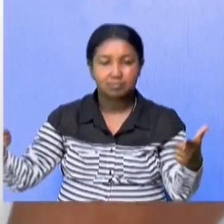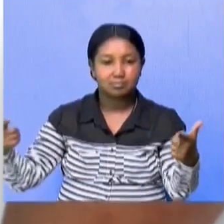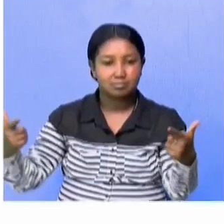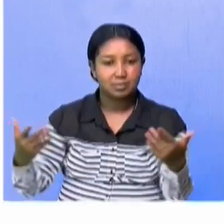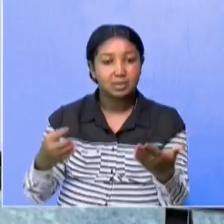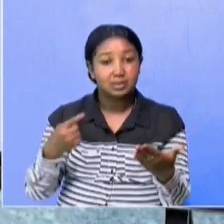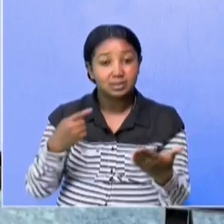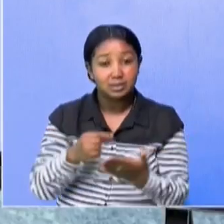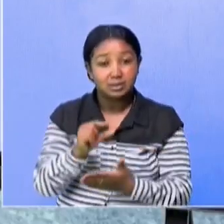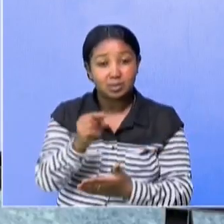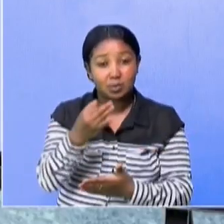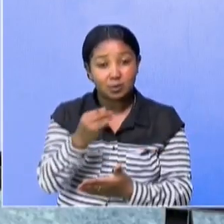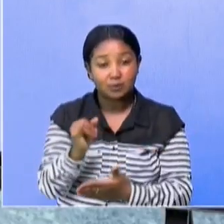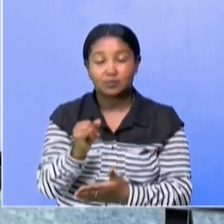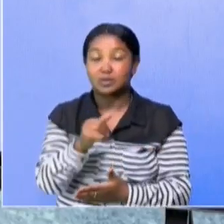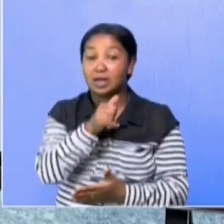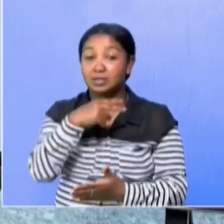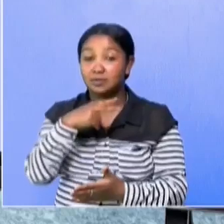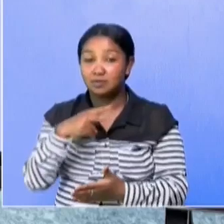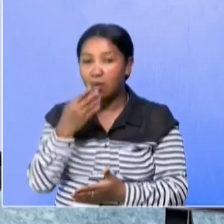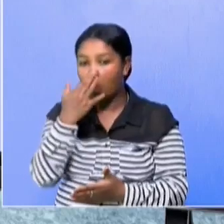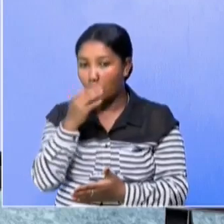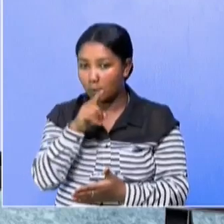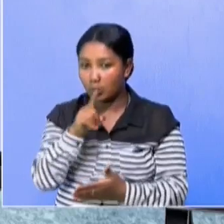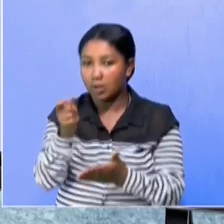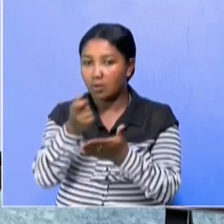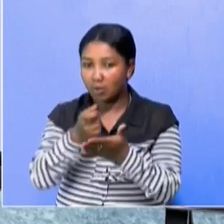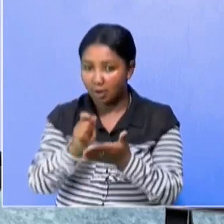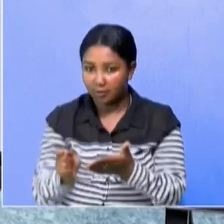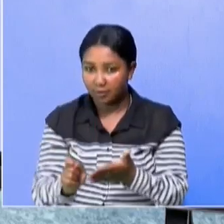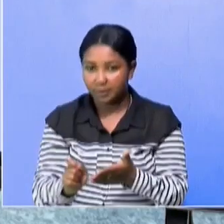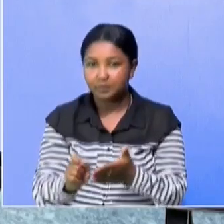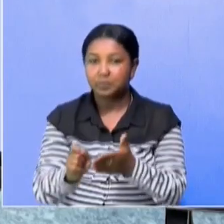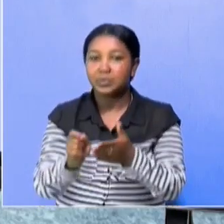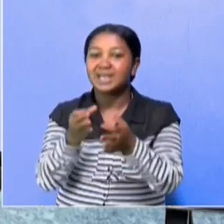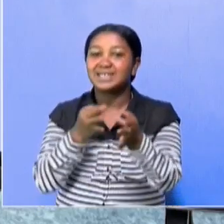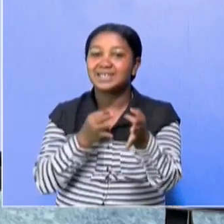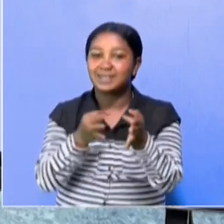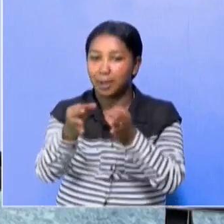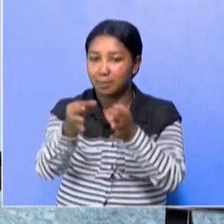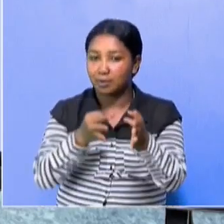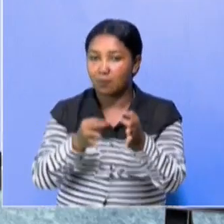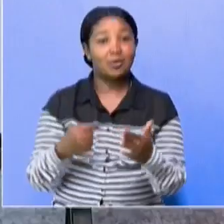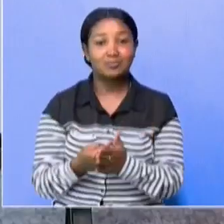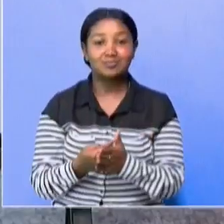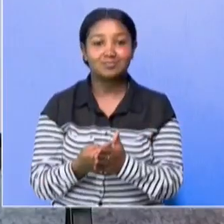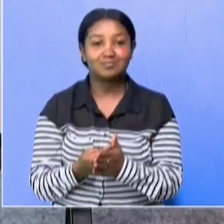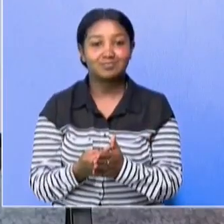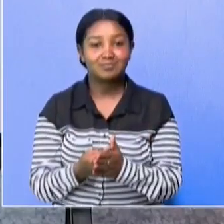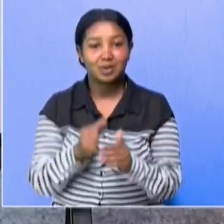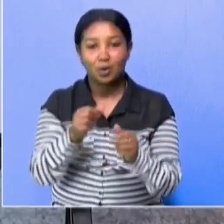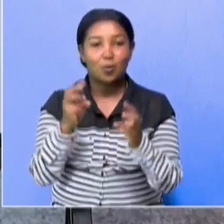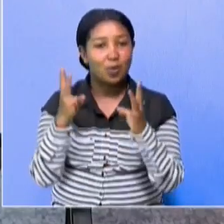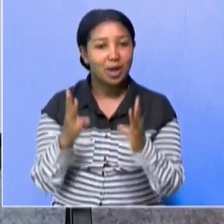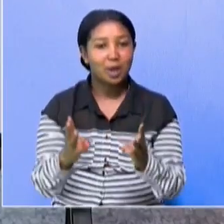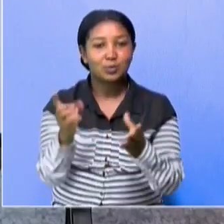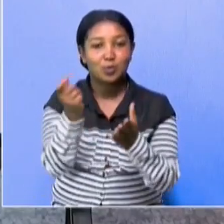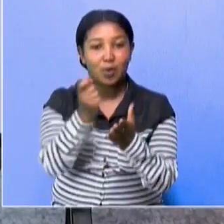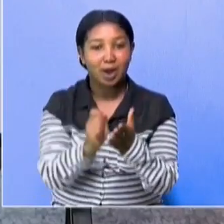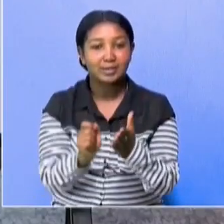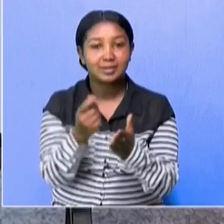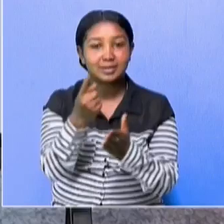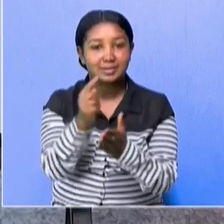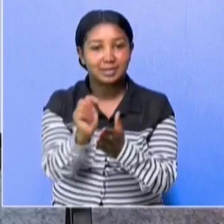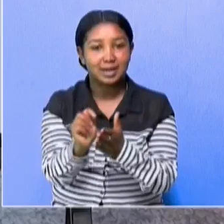some are, the adjectives are common while you are writing the descriptive form. Yeah, you are welcome to write